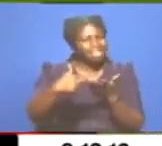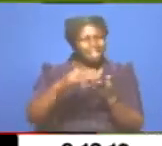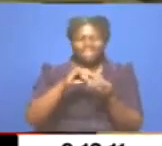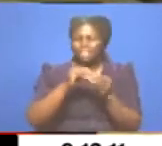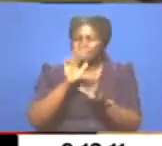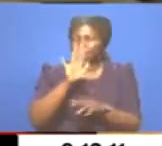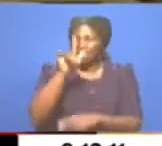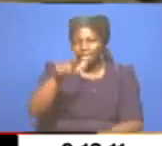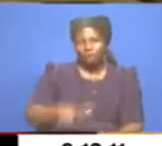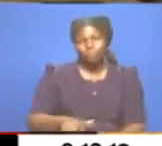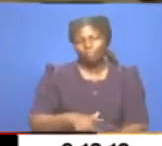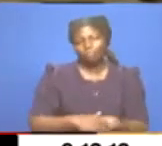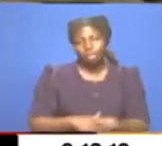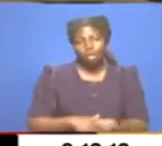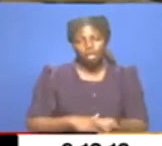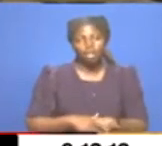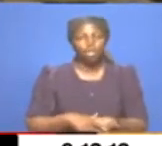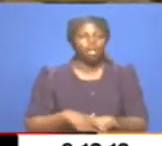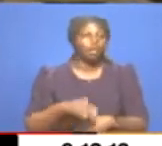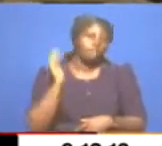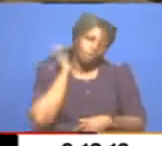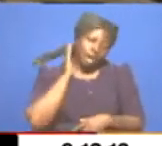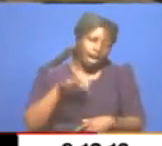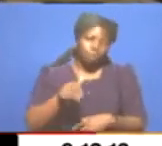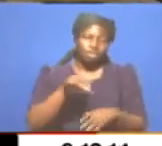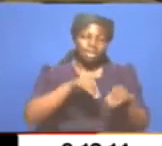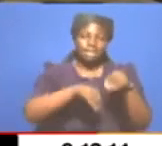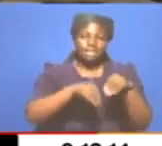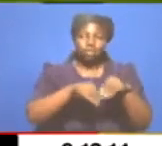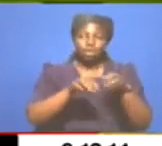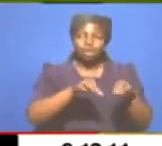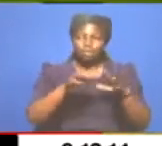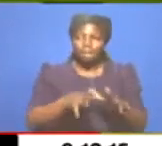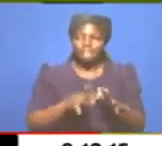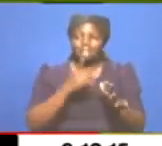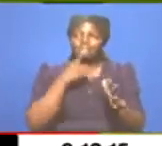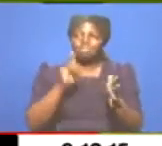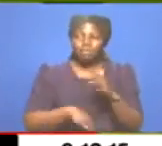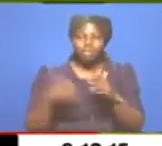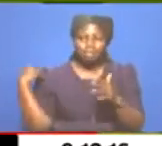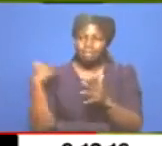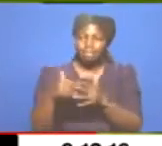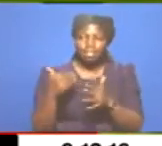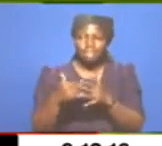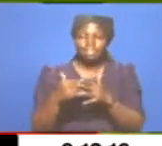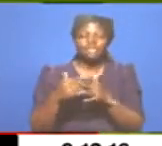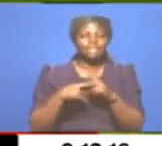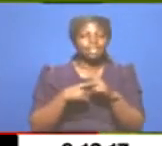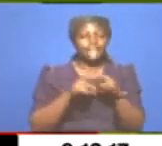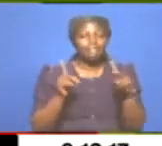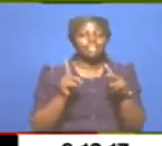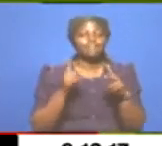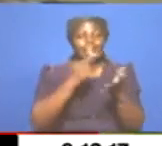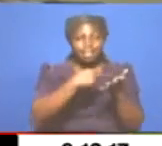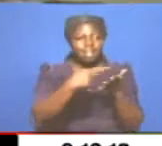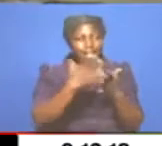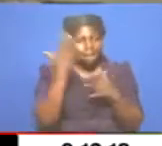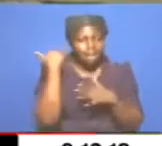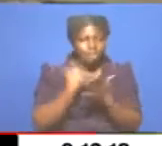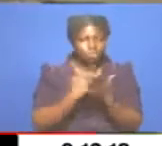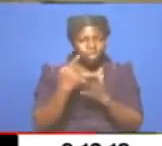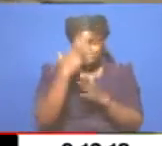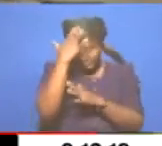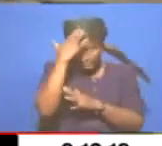Murang'a County Elections Manager Joseph Mukewa disclosing that since the exercise kicked off last week on Monday, they have managed